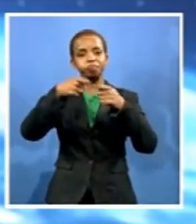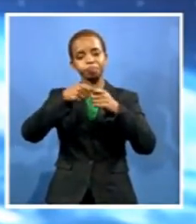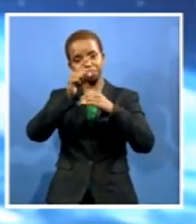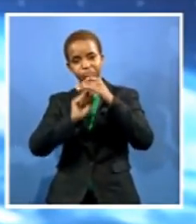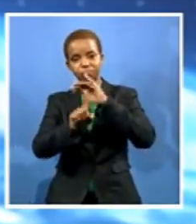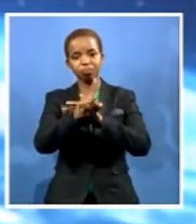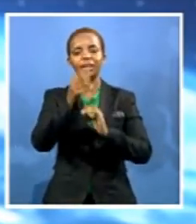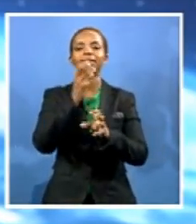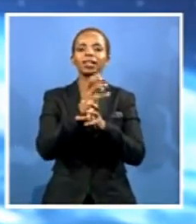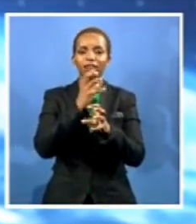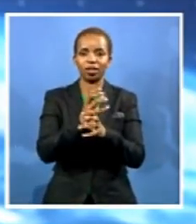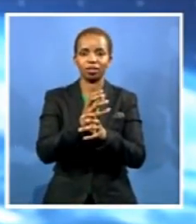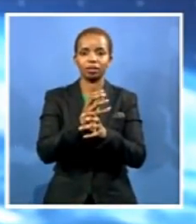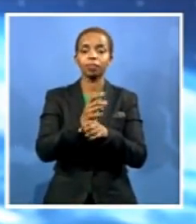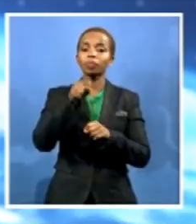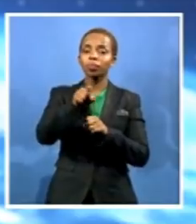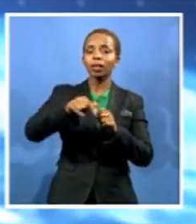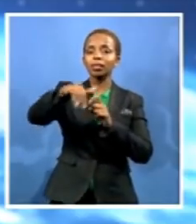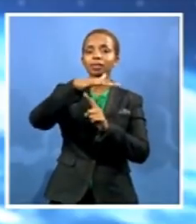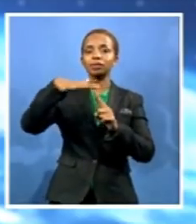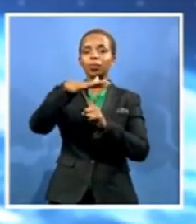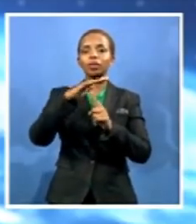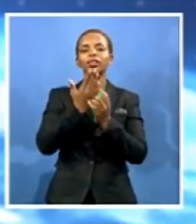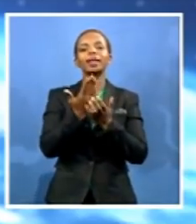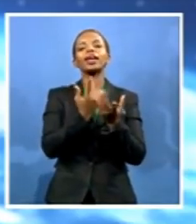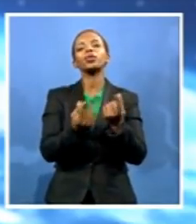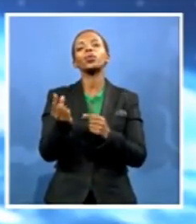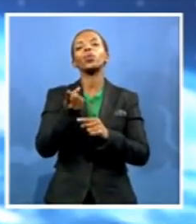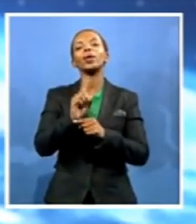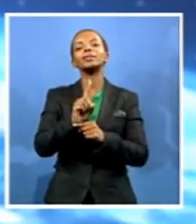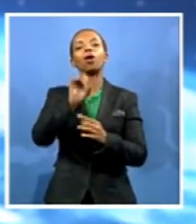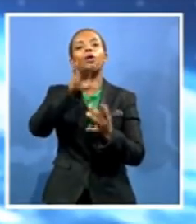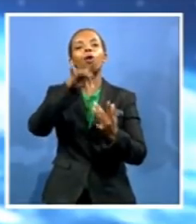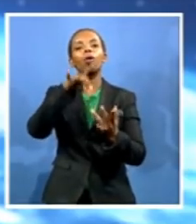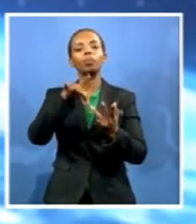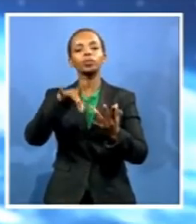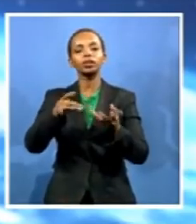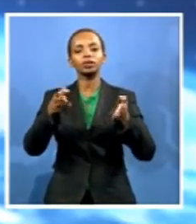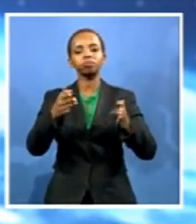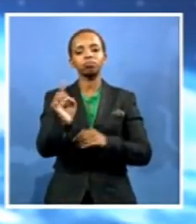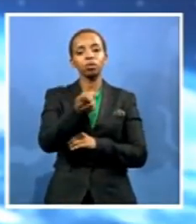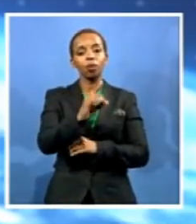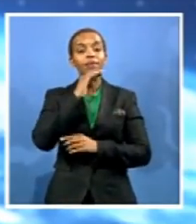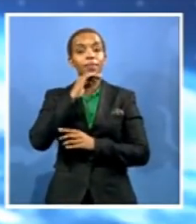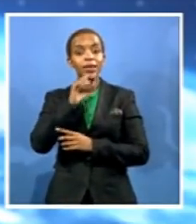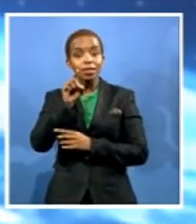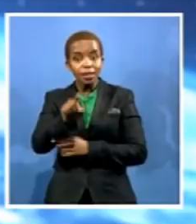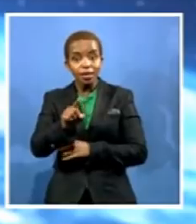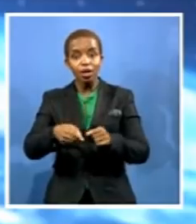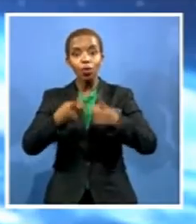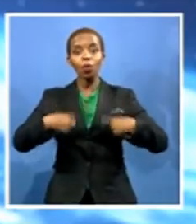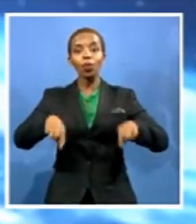real options are there? Is it simply the case that we have to, sit back